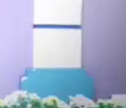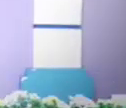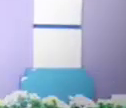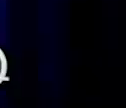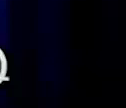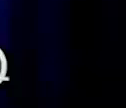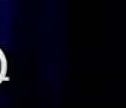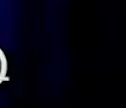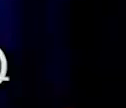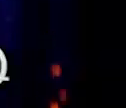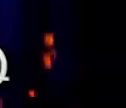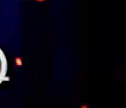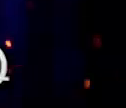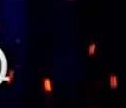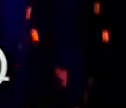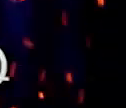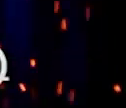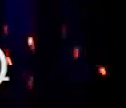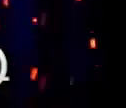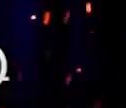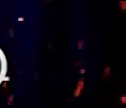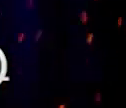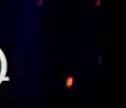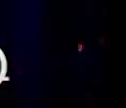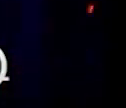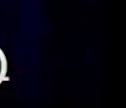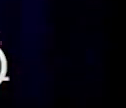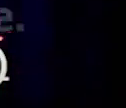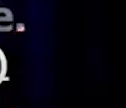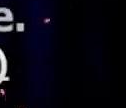are peoples, multitudes, nations, and languages.